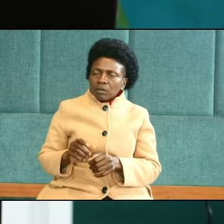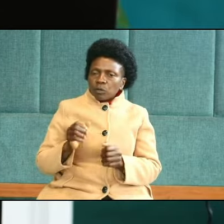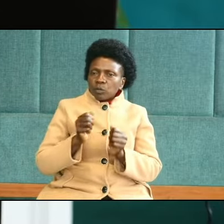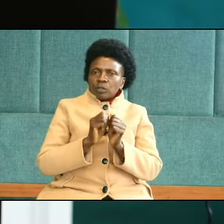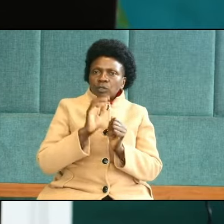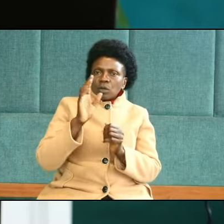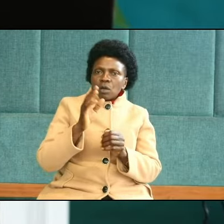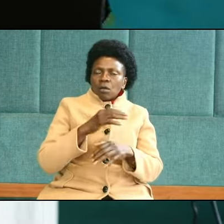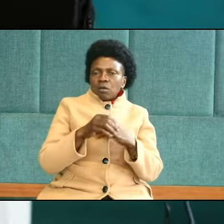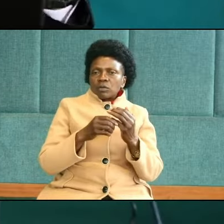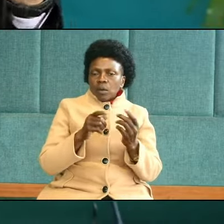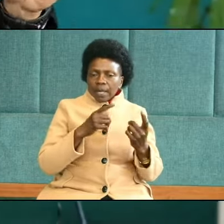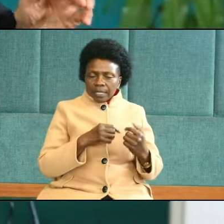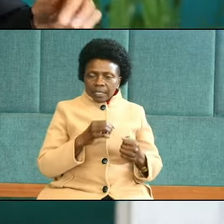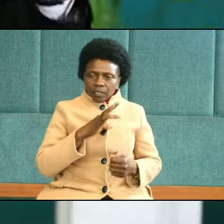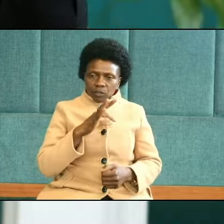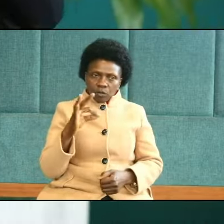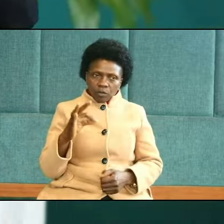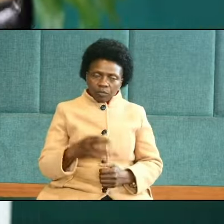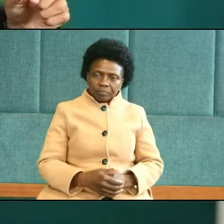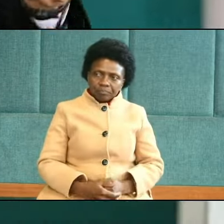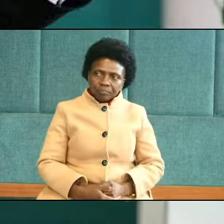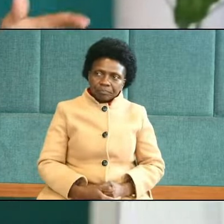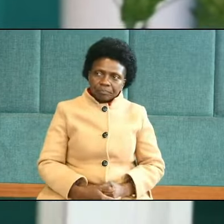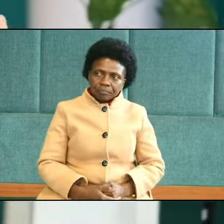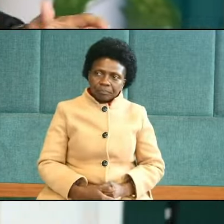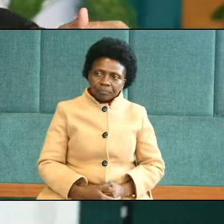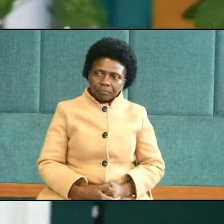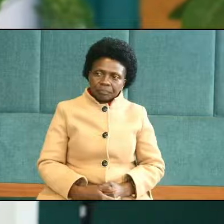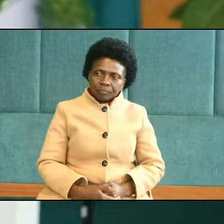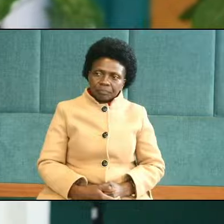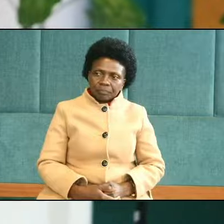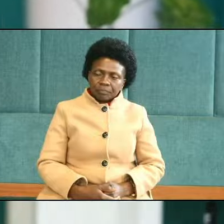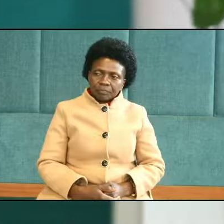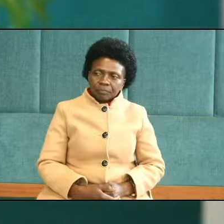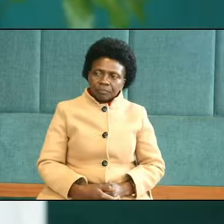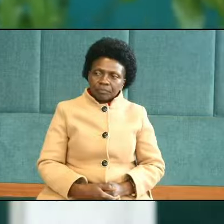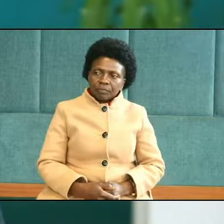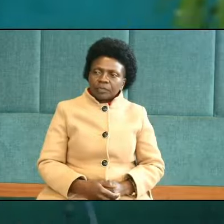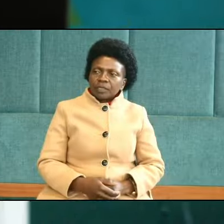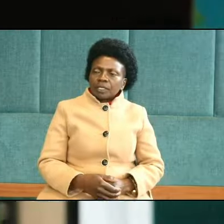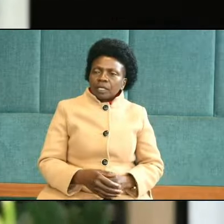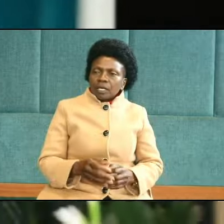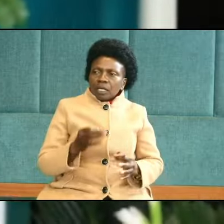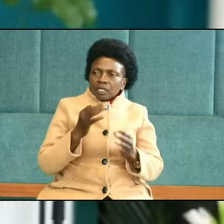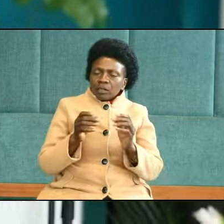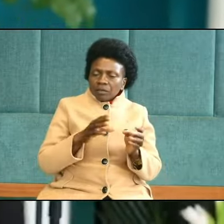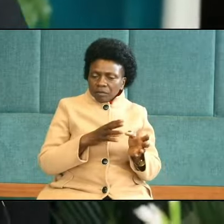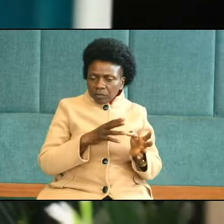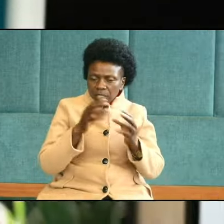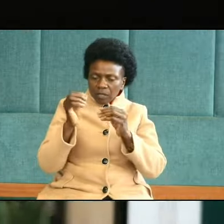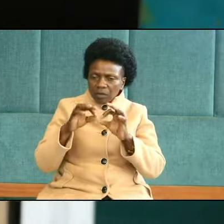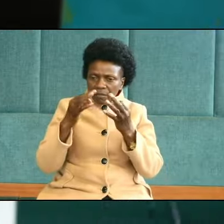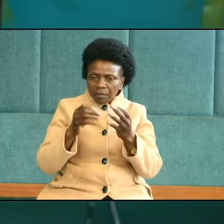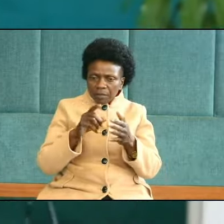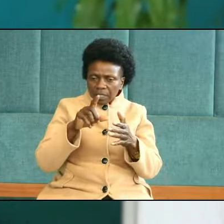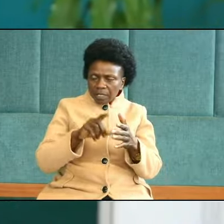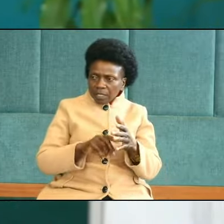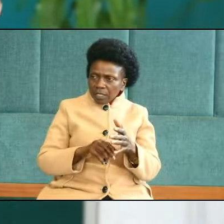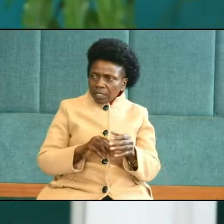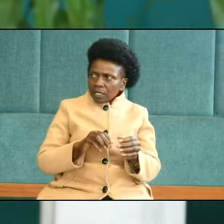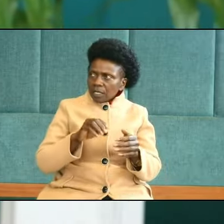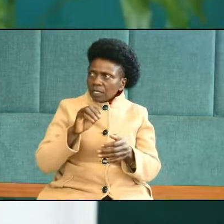your soul. So think about this. Instead of packing up and taking his family down to Moab, what should